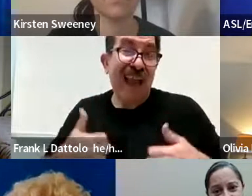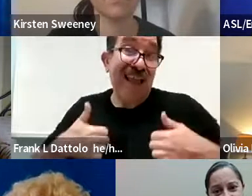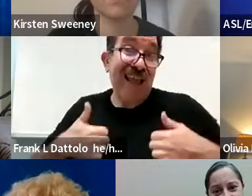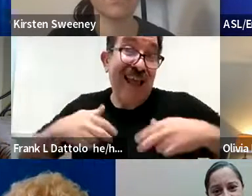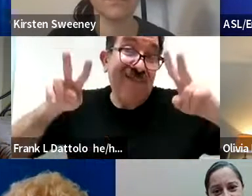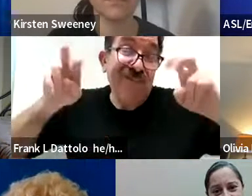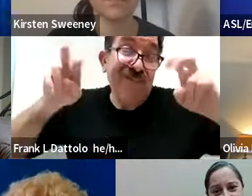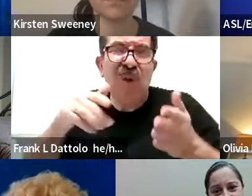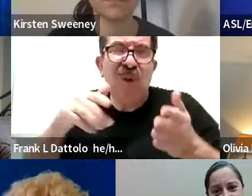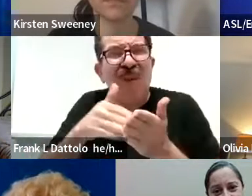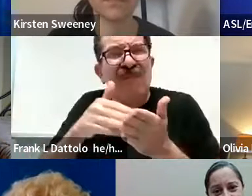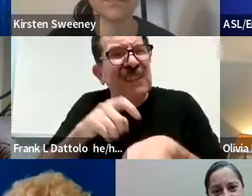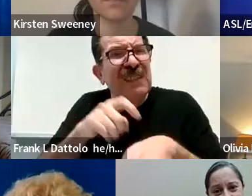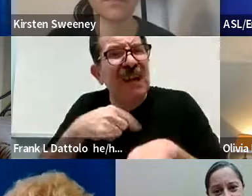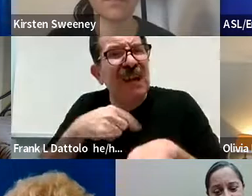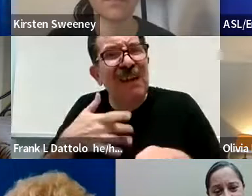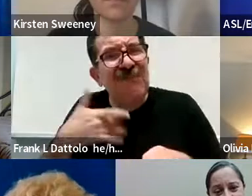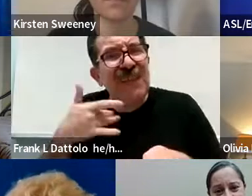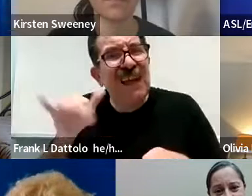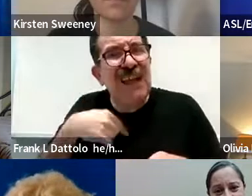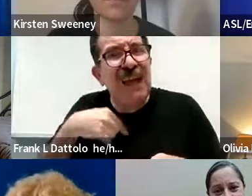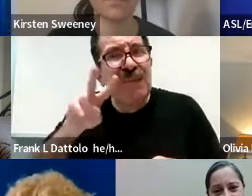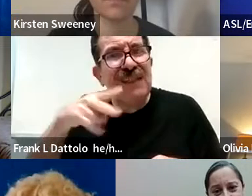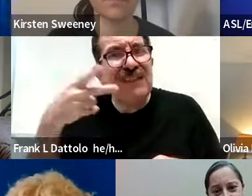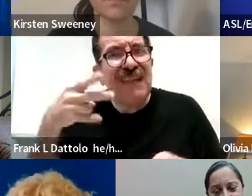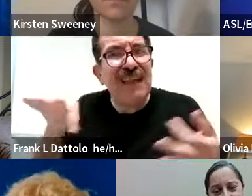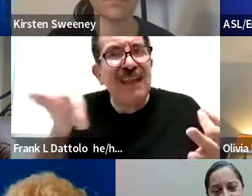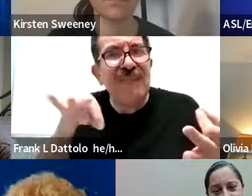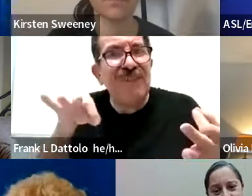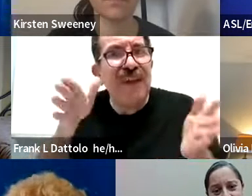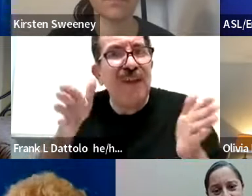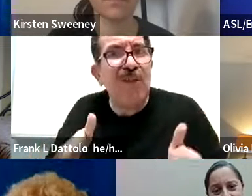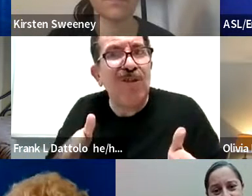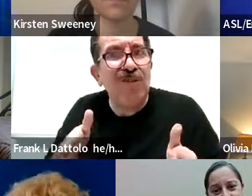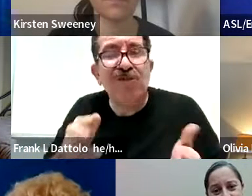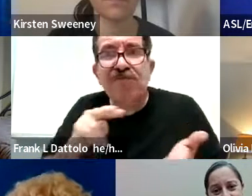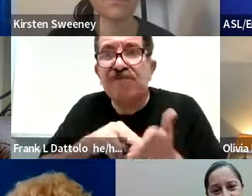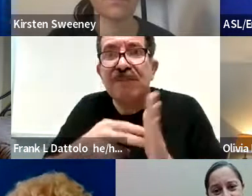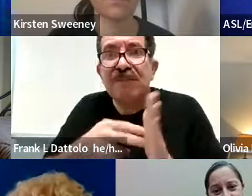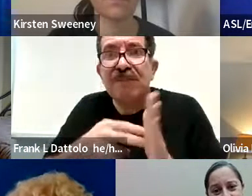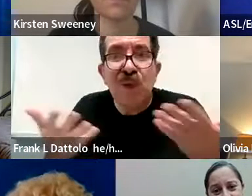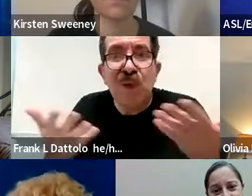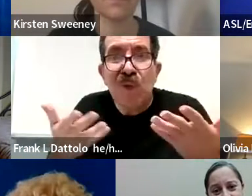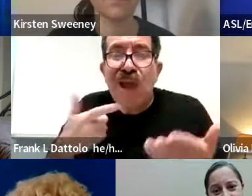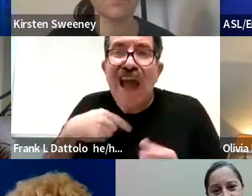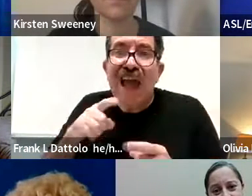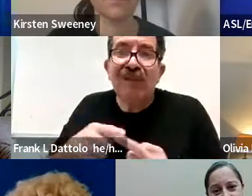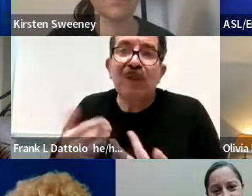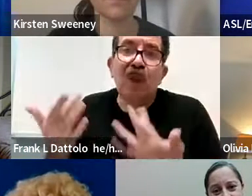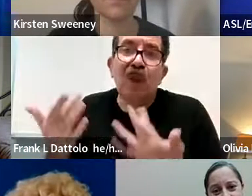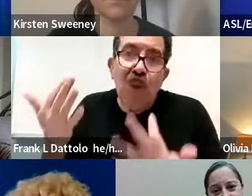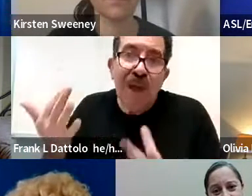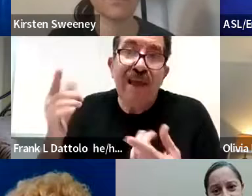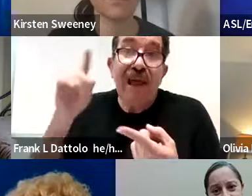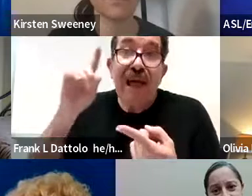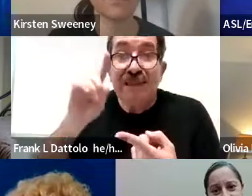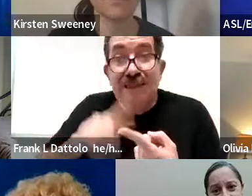And that's unfortunate. But, that's one of those, that's life things. But I also feel like